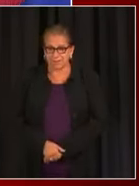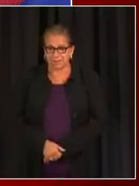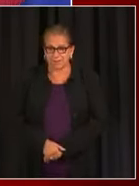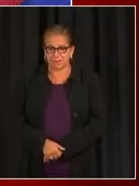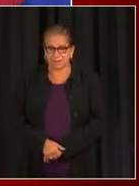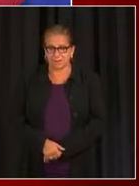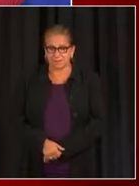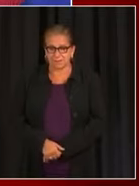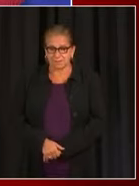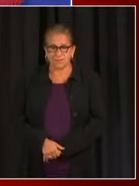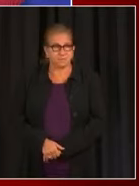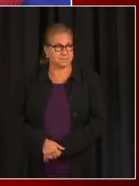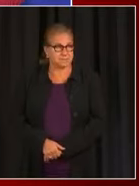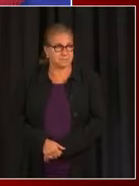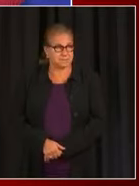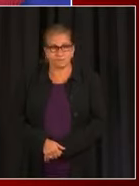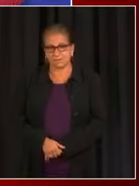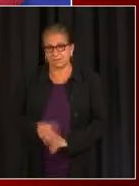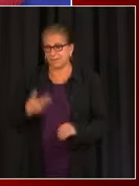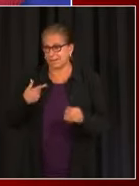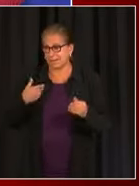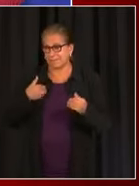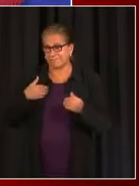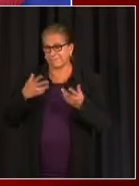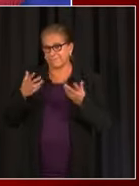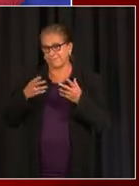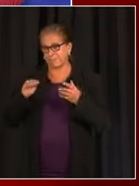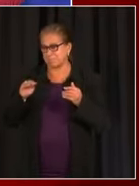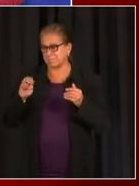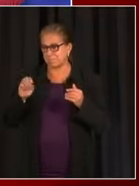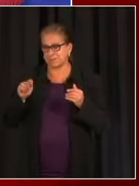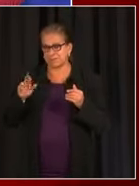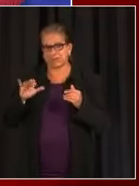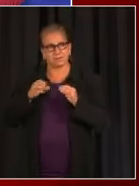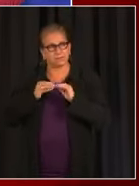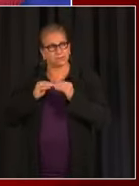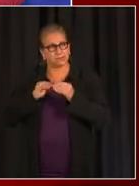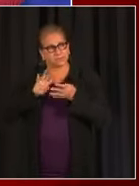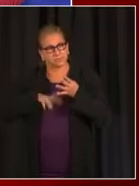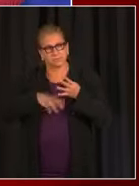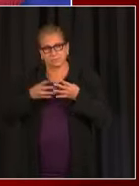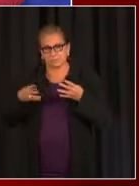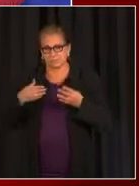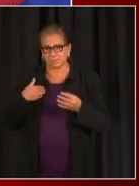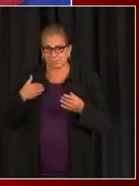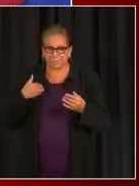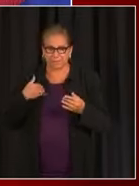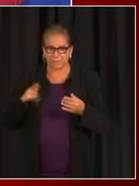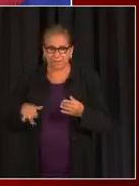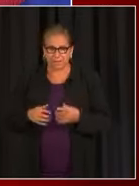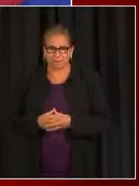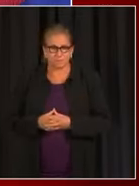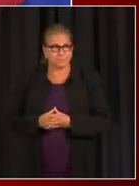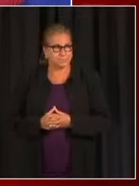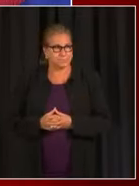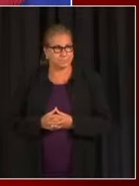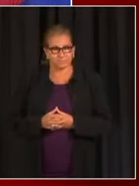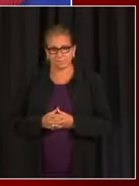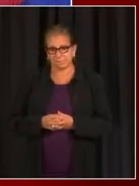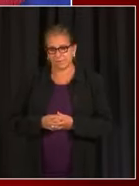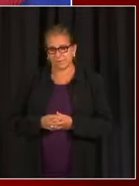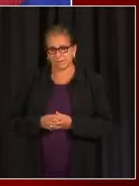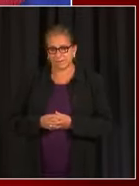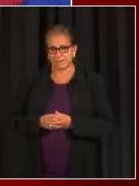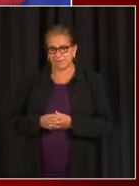same. And, you know, I've gone over a lot of more than I care to like